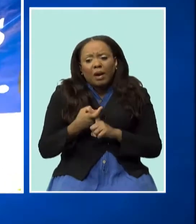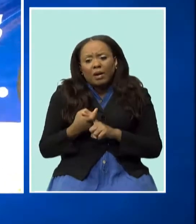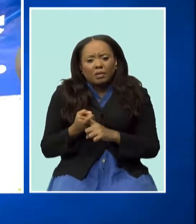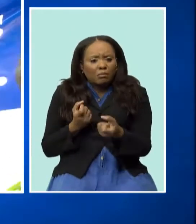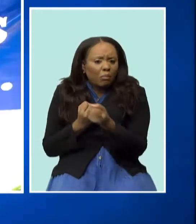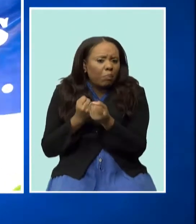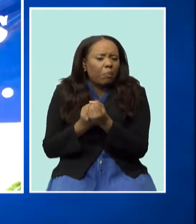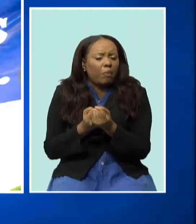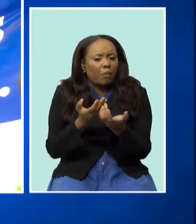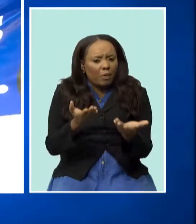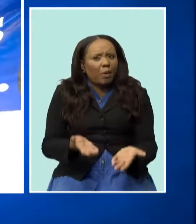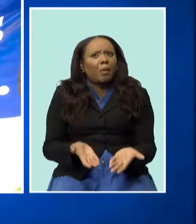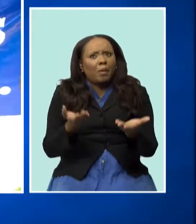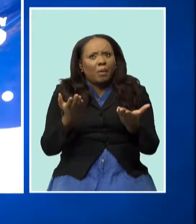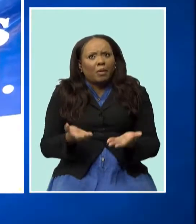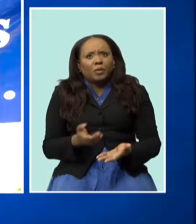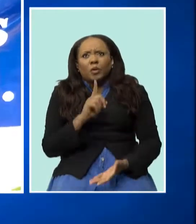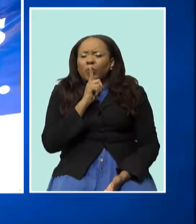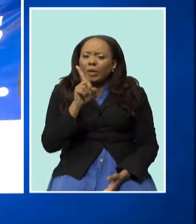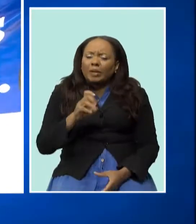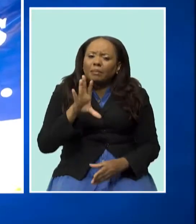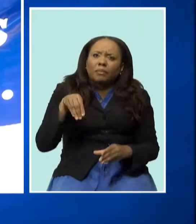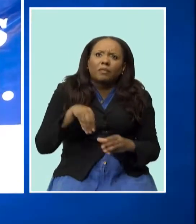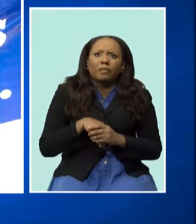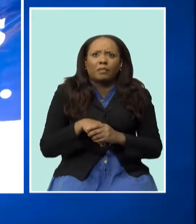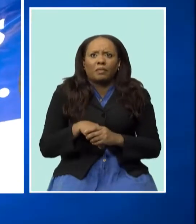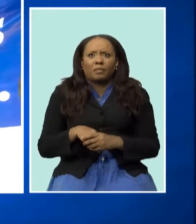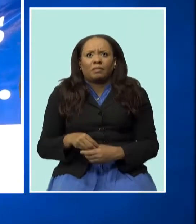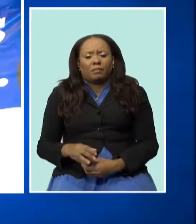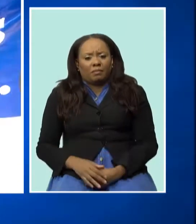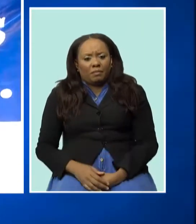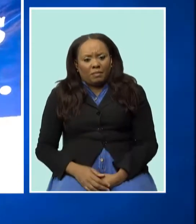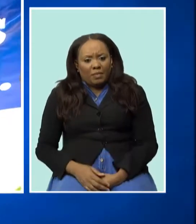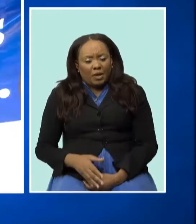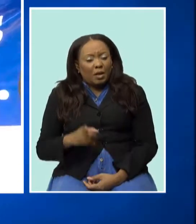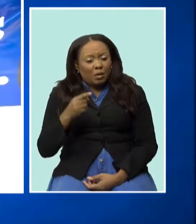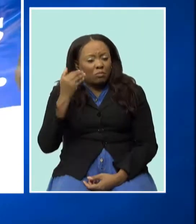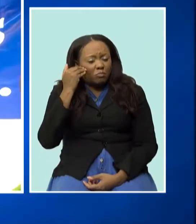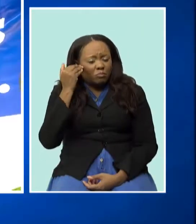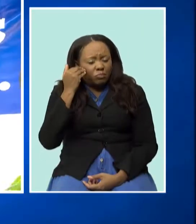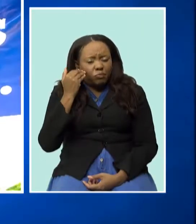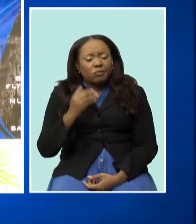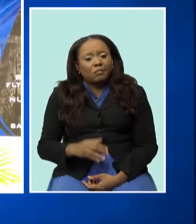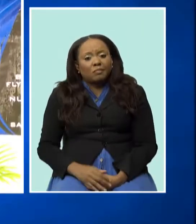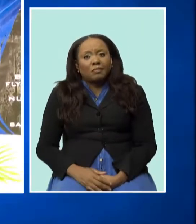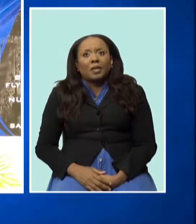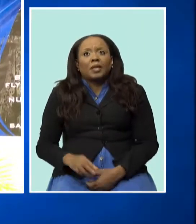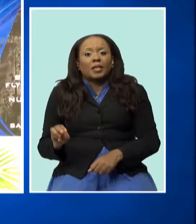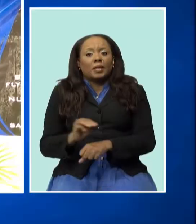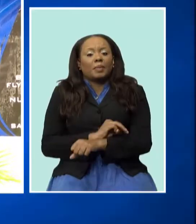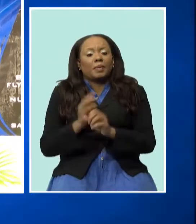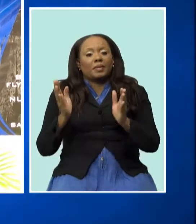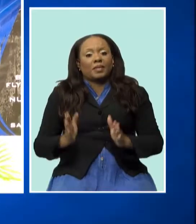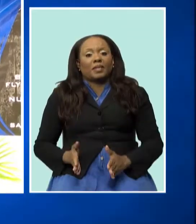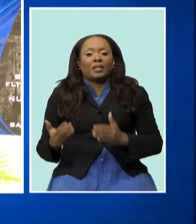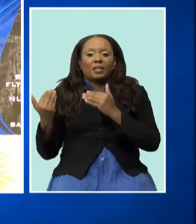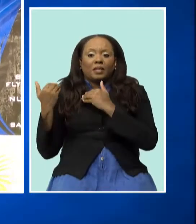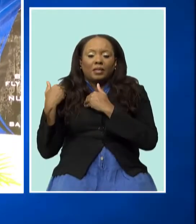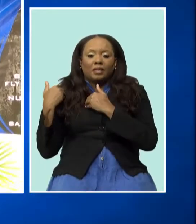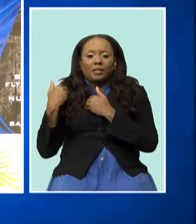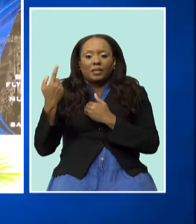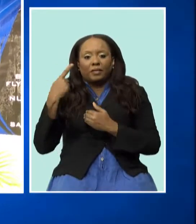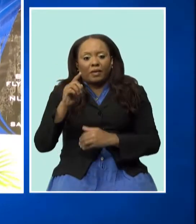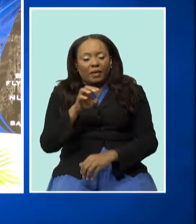support systems that you need because they go right back into childhood, as most of you will know. Minister of Environment and National Beautification,